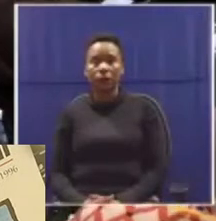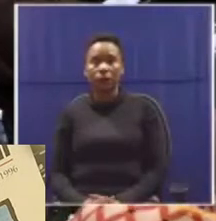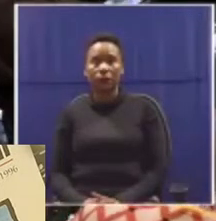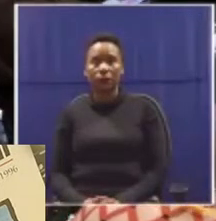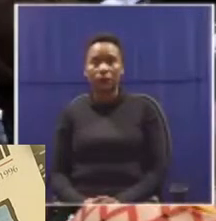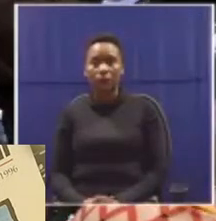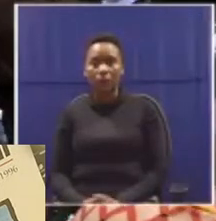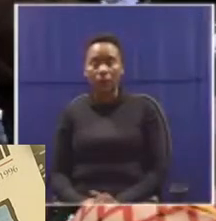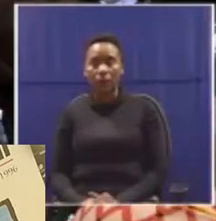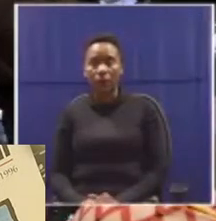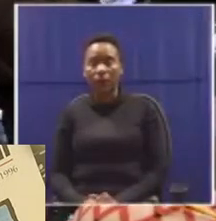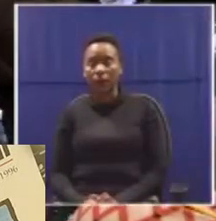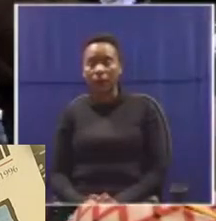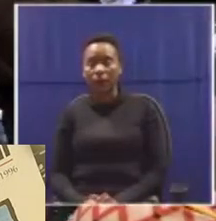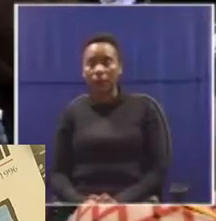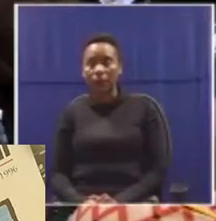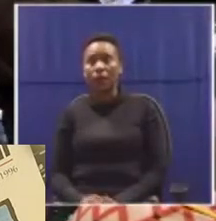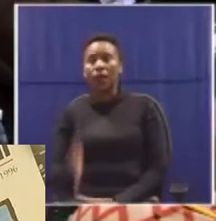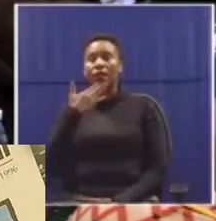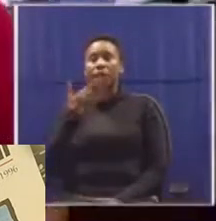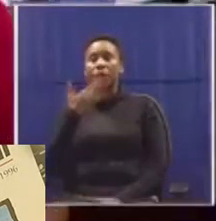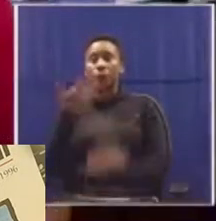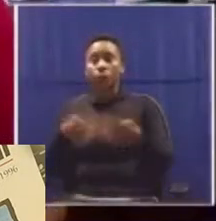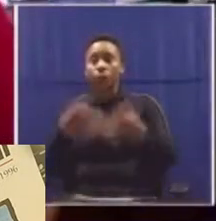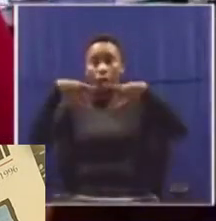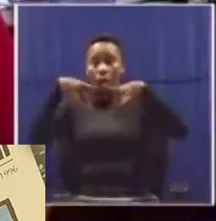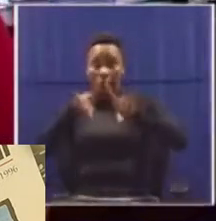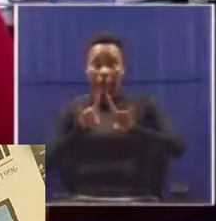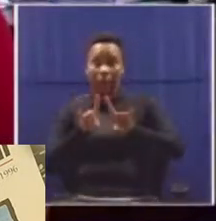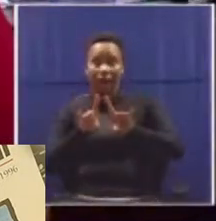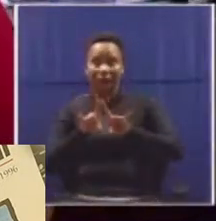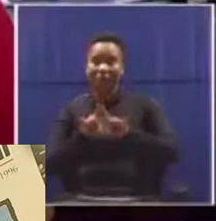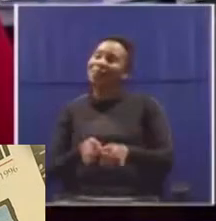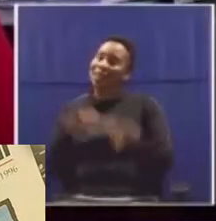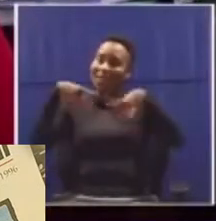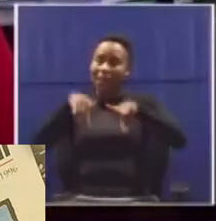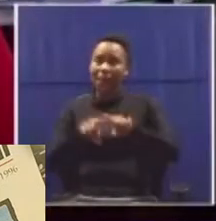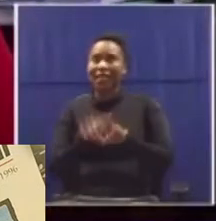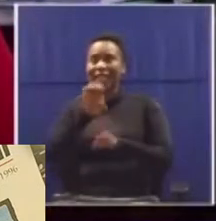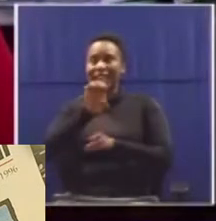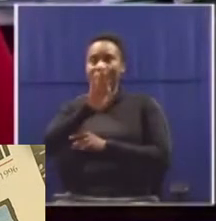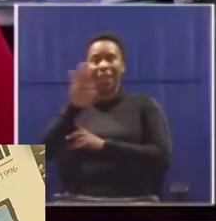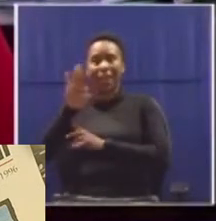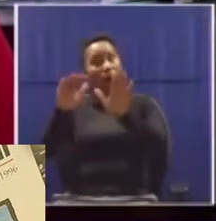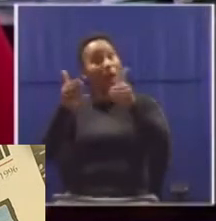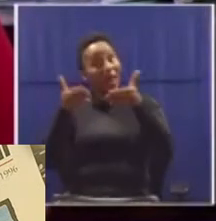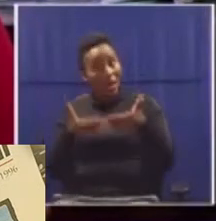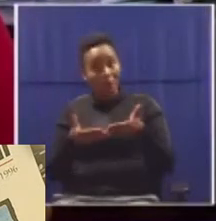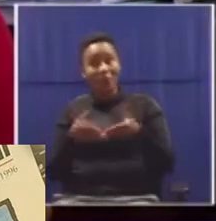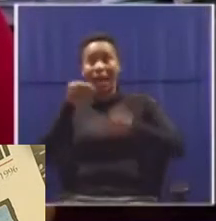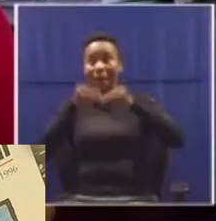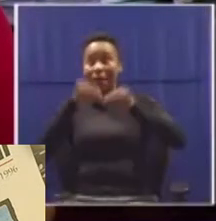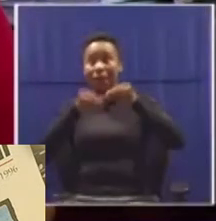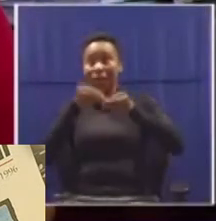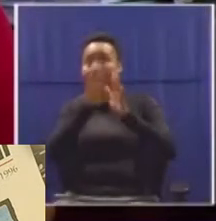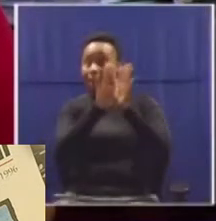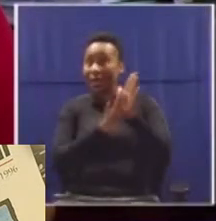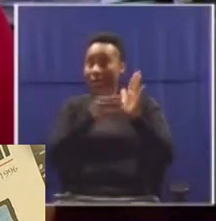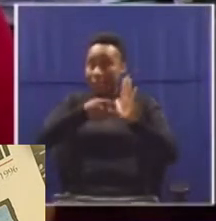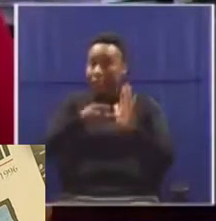ort thank you chairperson kept us in the eff welcomes this amendment Bill to the